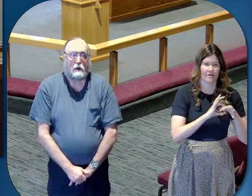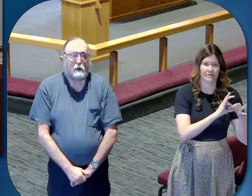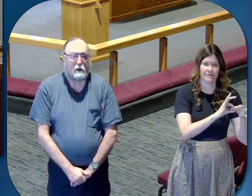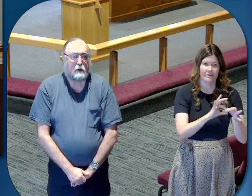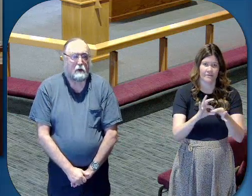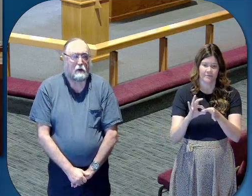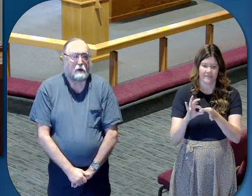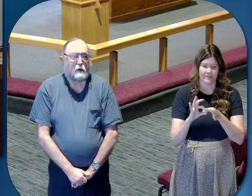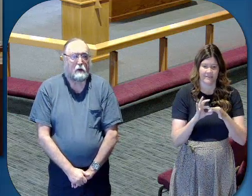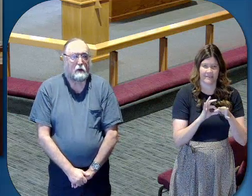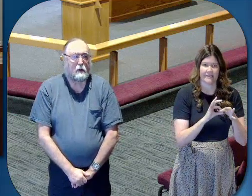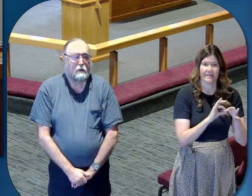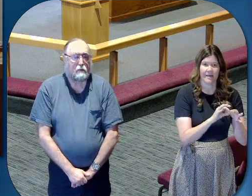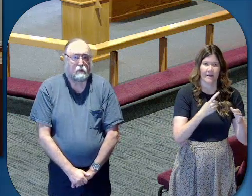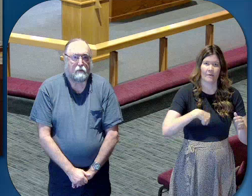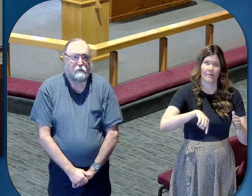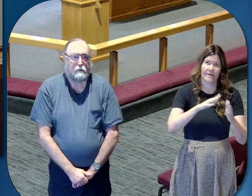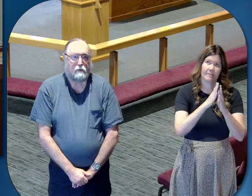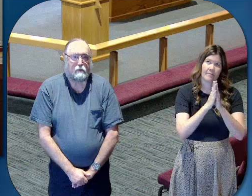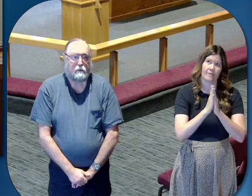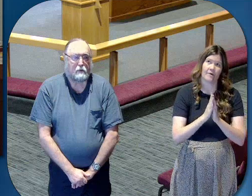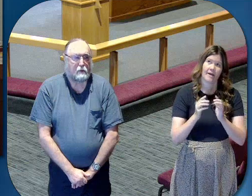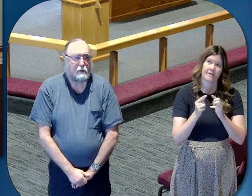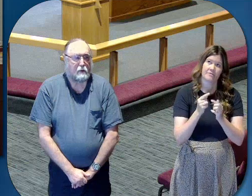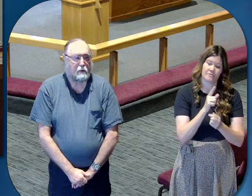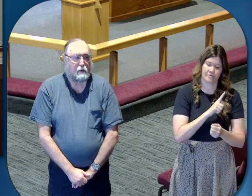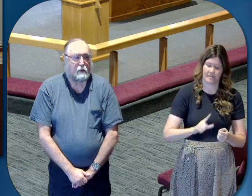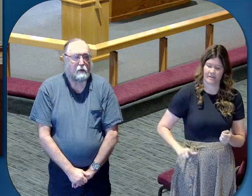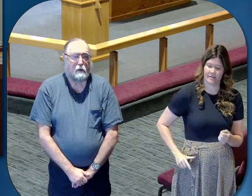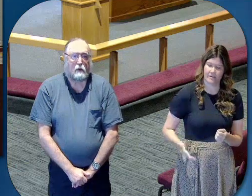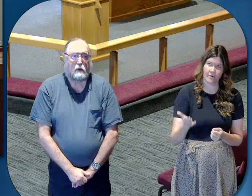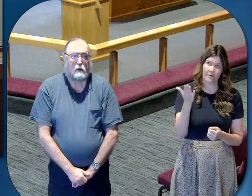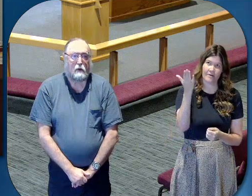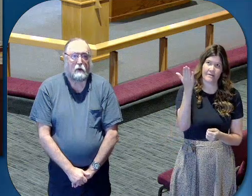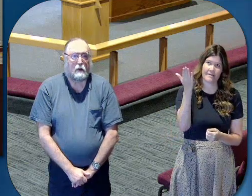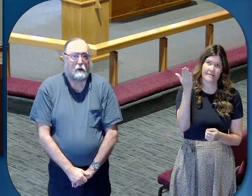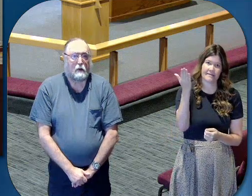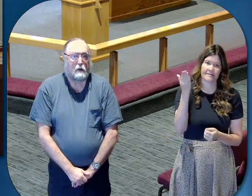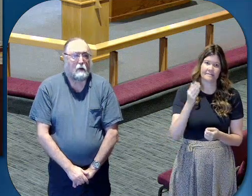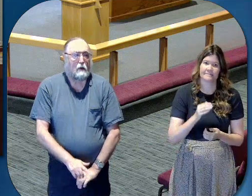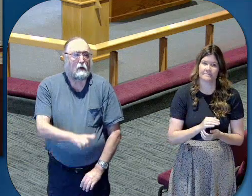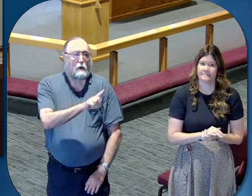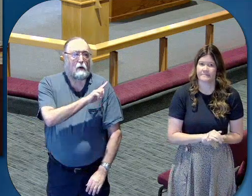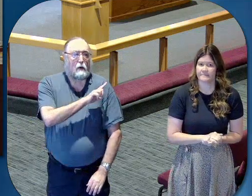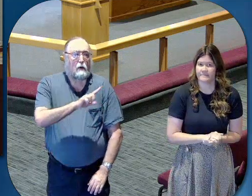unity of all, let us pray to the Lord. Lord,